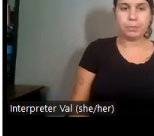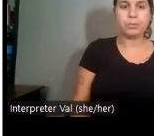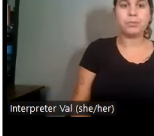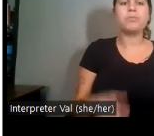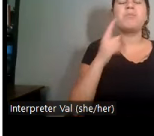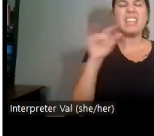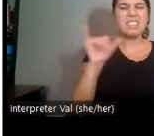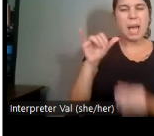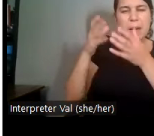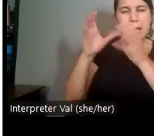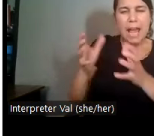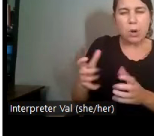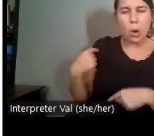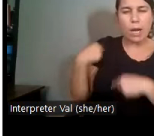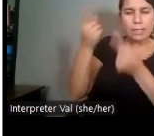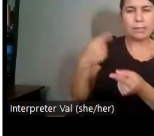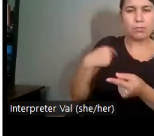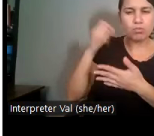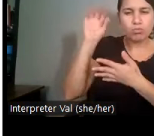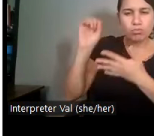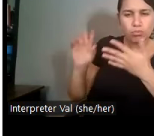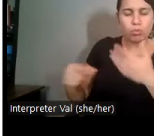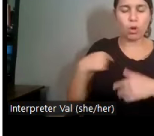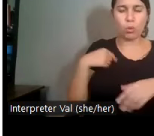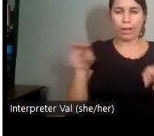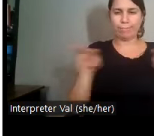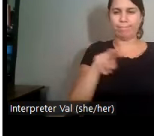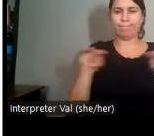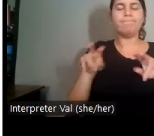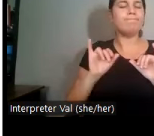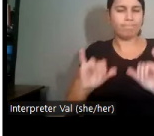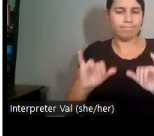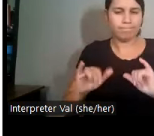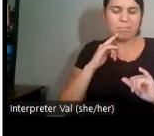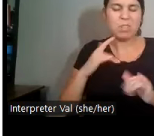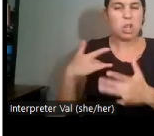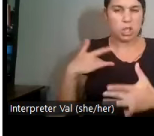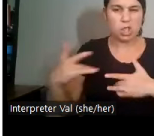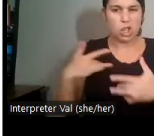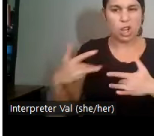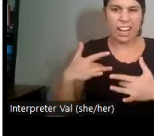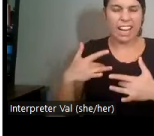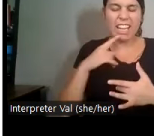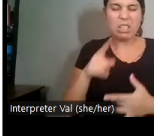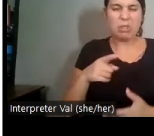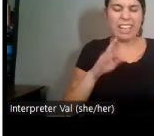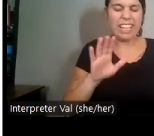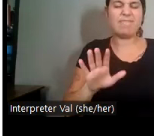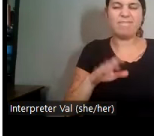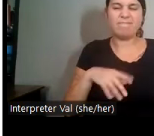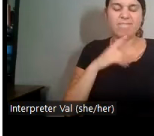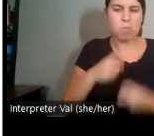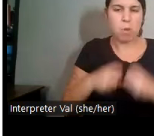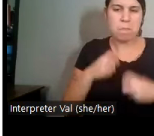that I've just presented, found some concerning and disturbing trends pretty much across the